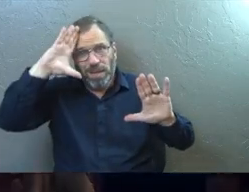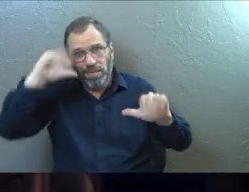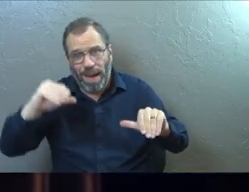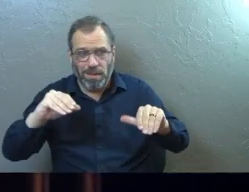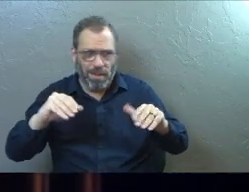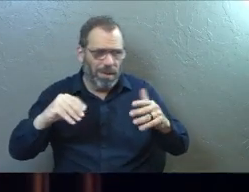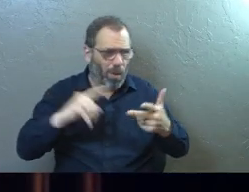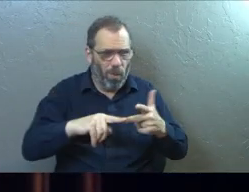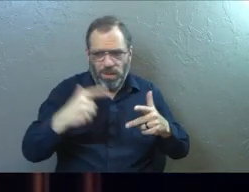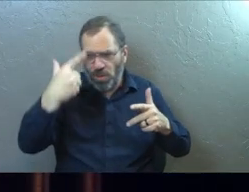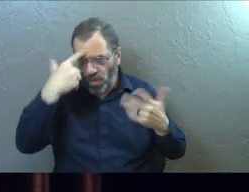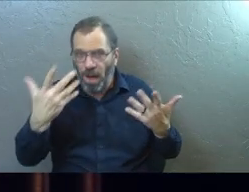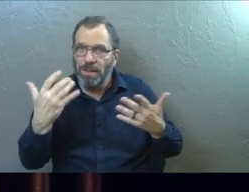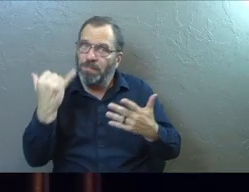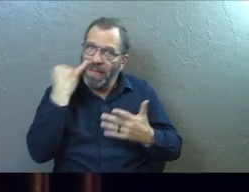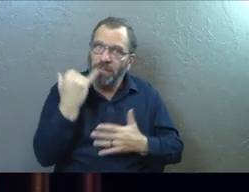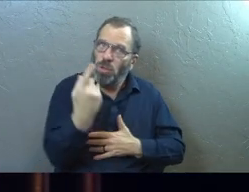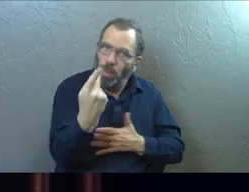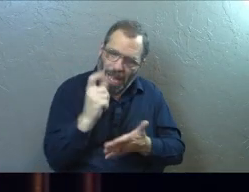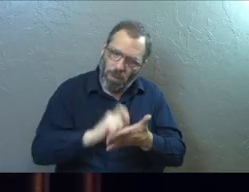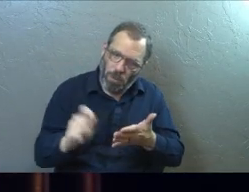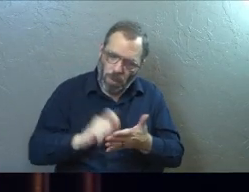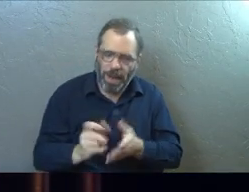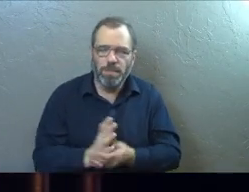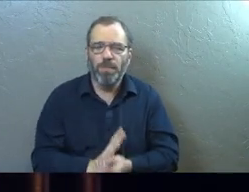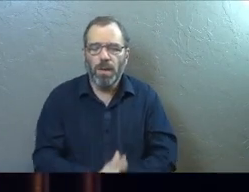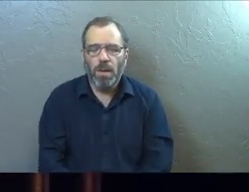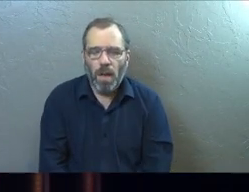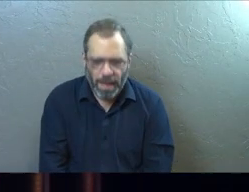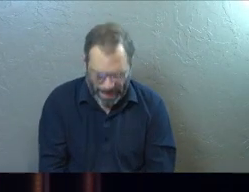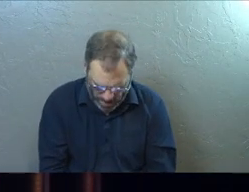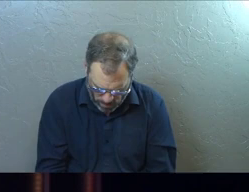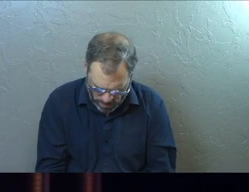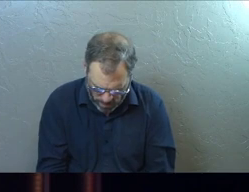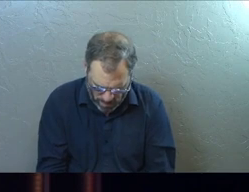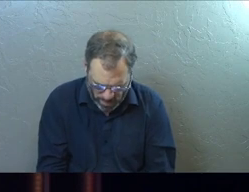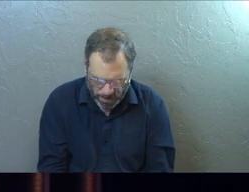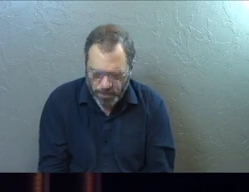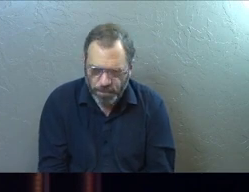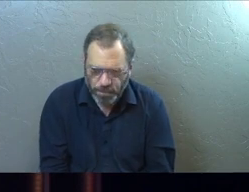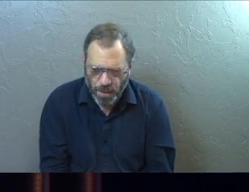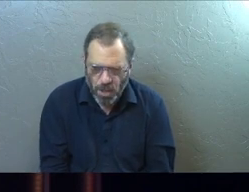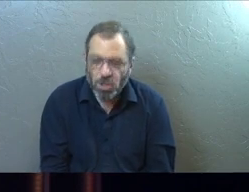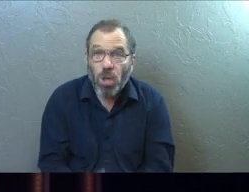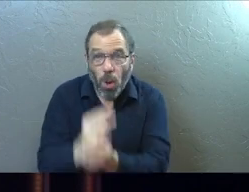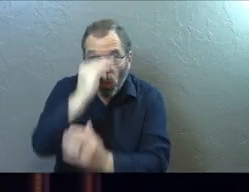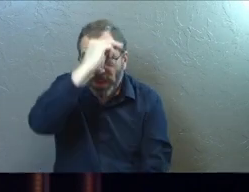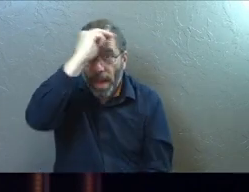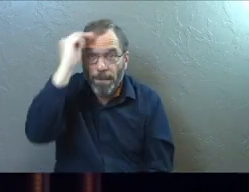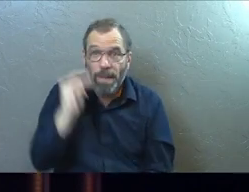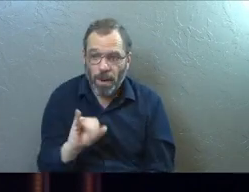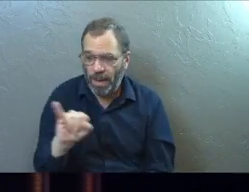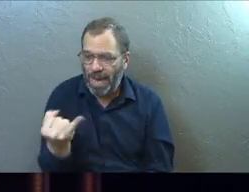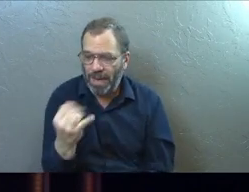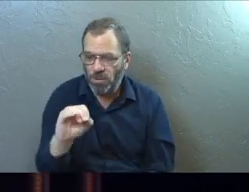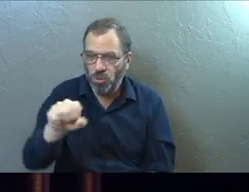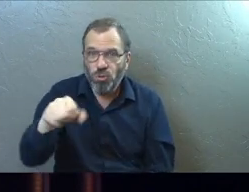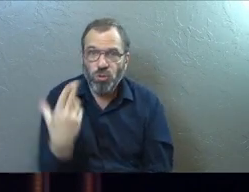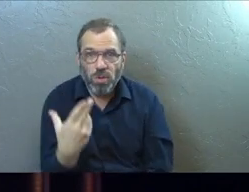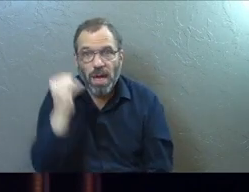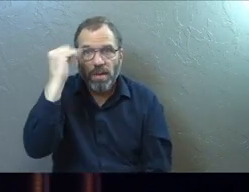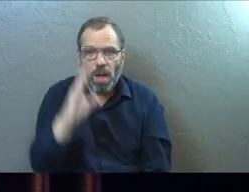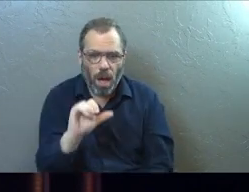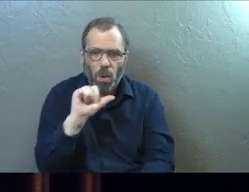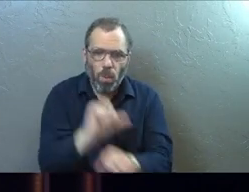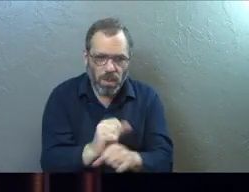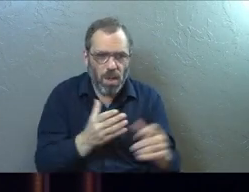and I think what we would have thought if we were there. So today, as we look at the story of Mary and Joseph, that's what I want us to think about, is how God works through